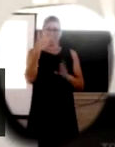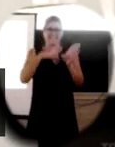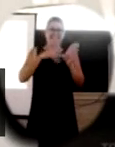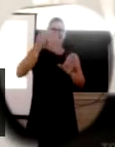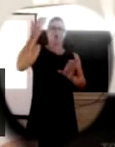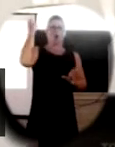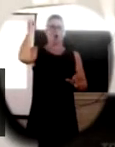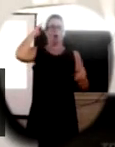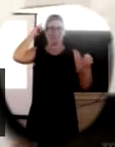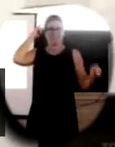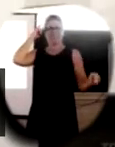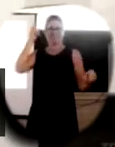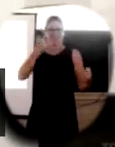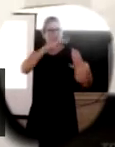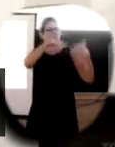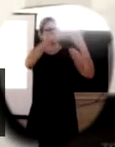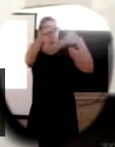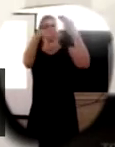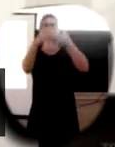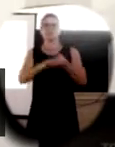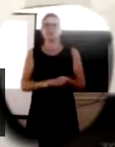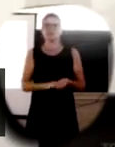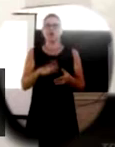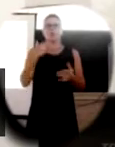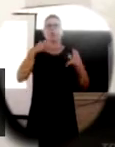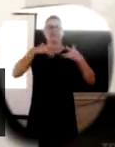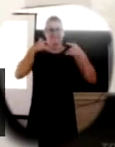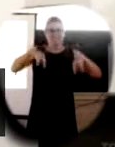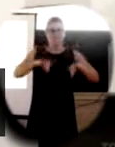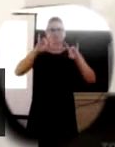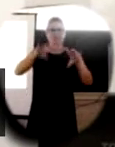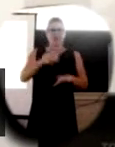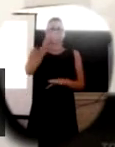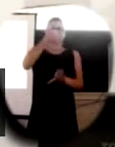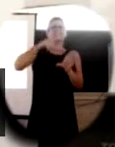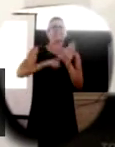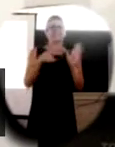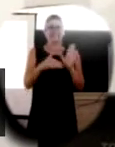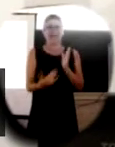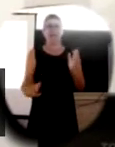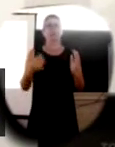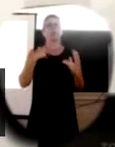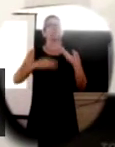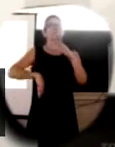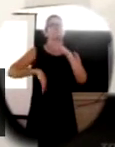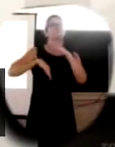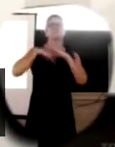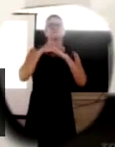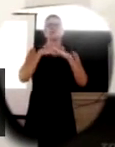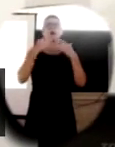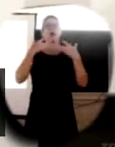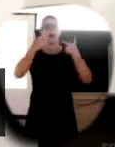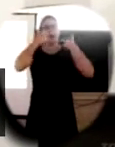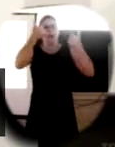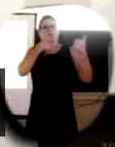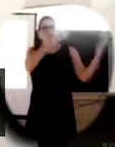of a cochlear implant, and 6 years since we've lived in Australia. We have so much to be thankful for migrating here,